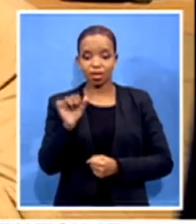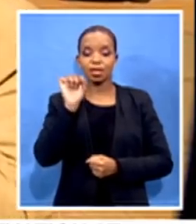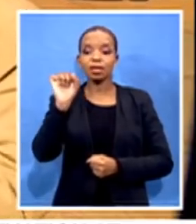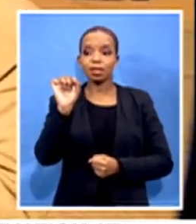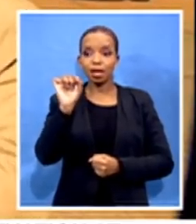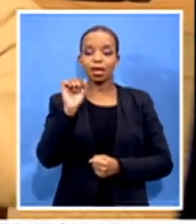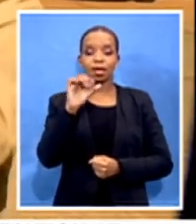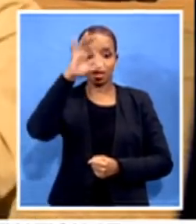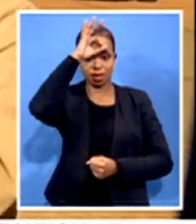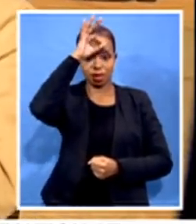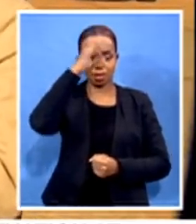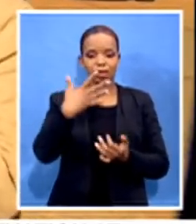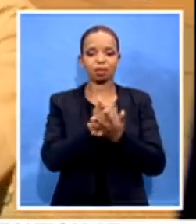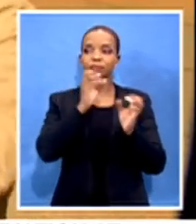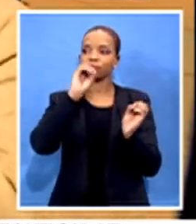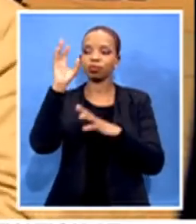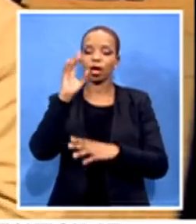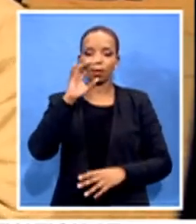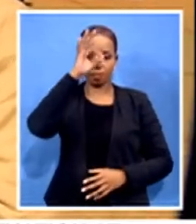police station. It's the very people who came in.